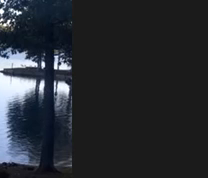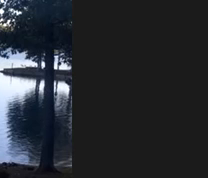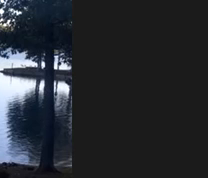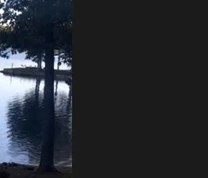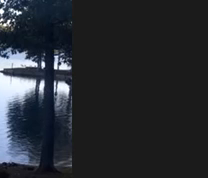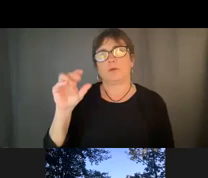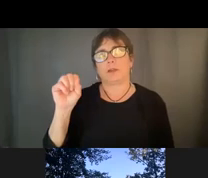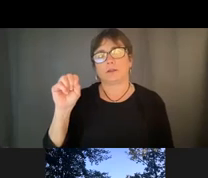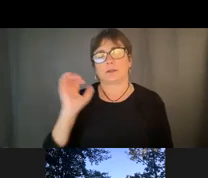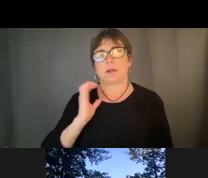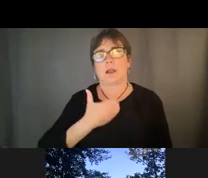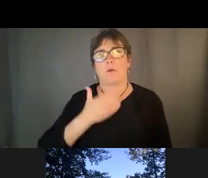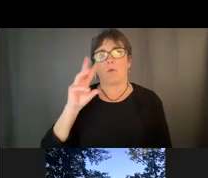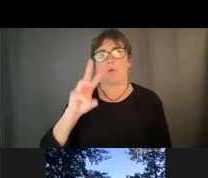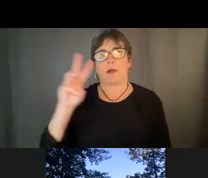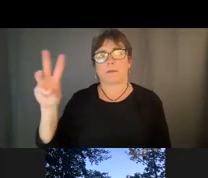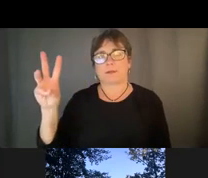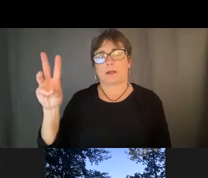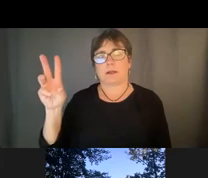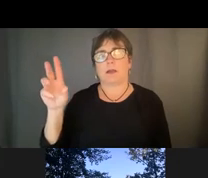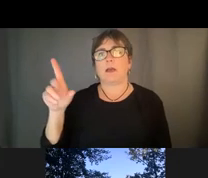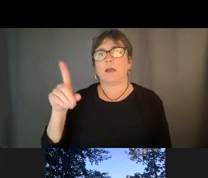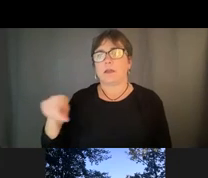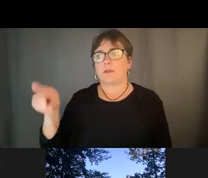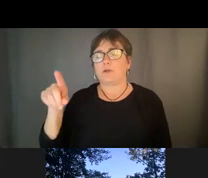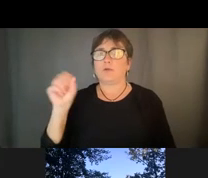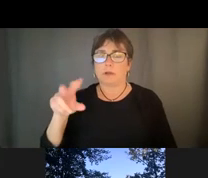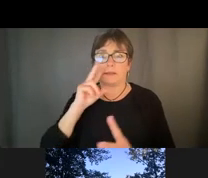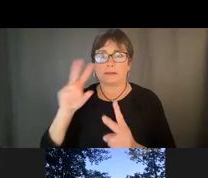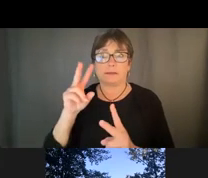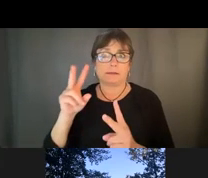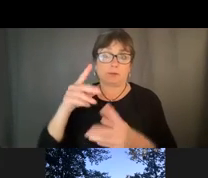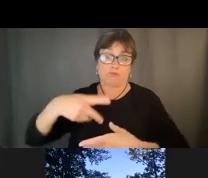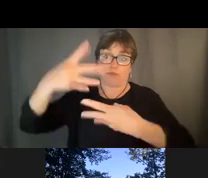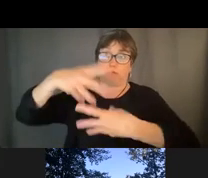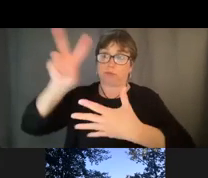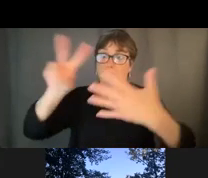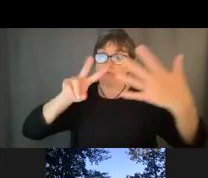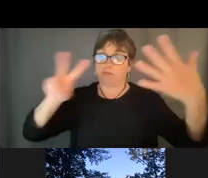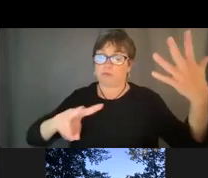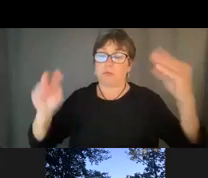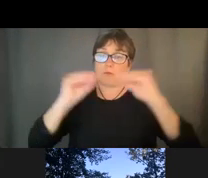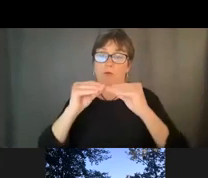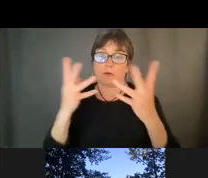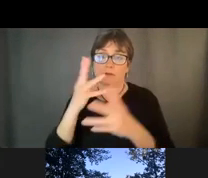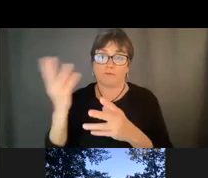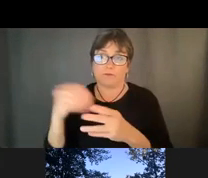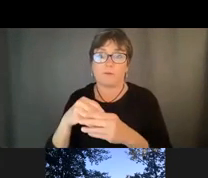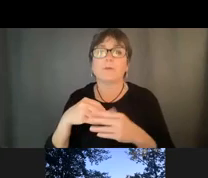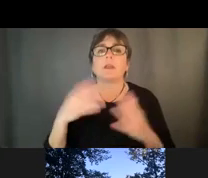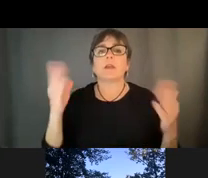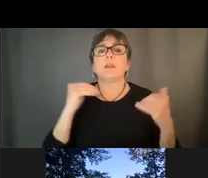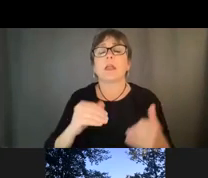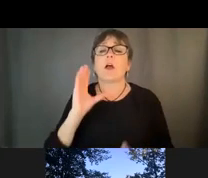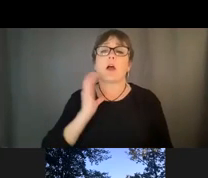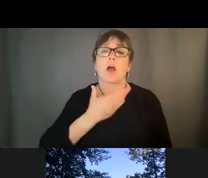and maybe get a better idea of what might also be in there. So if you go on the RAISE homepage, there's this